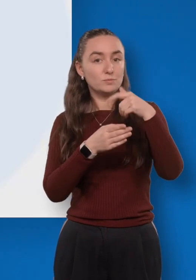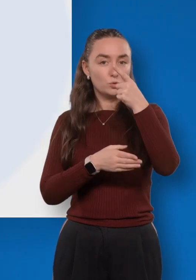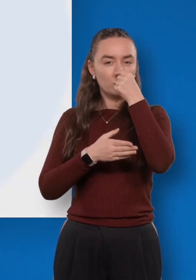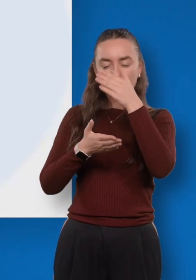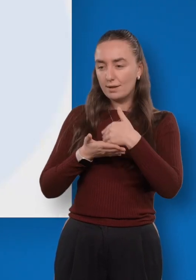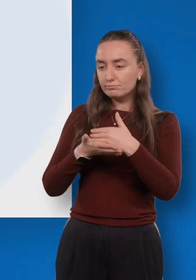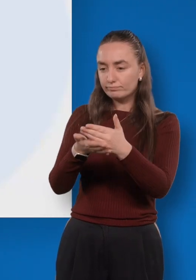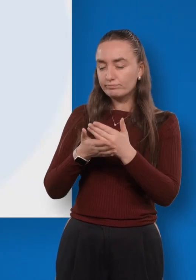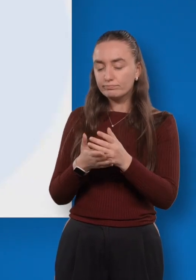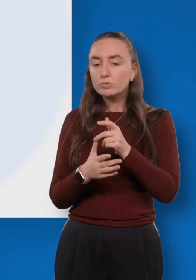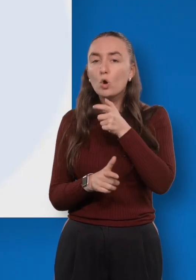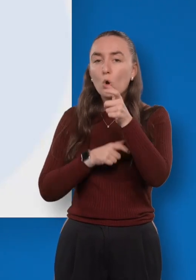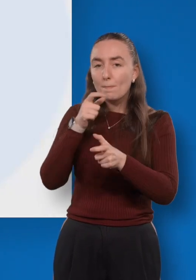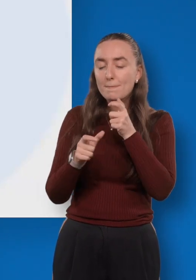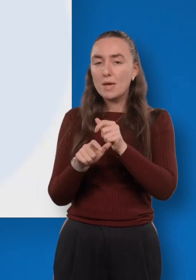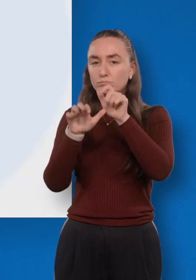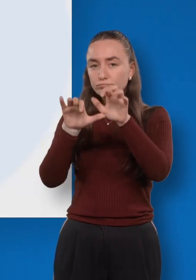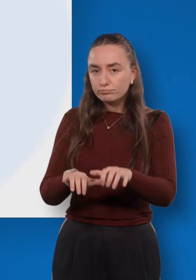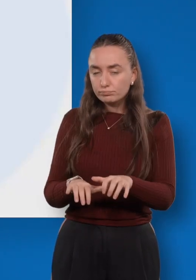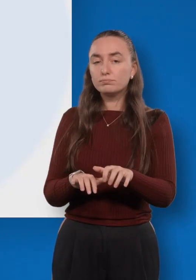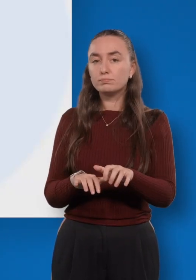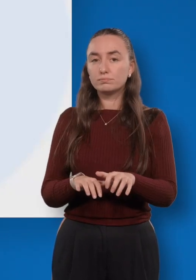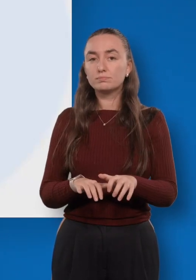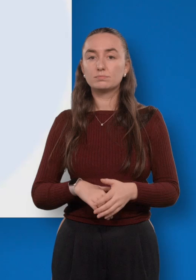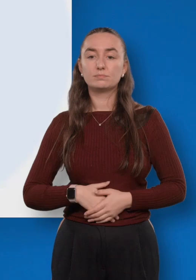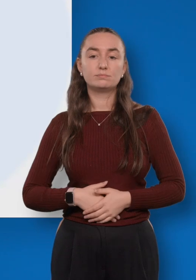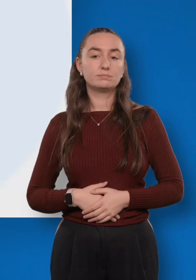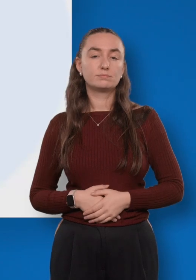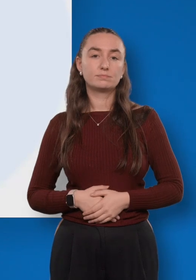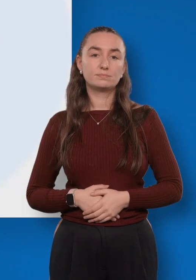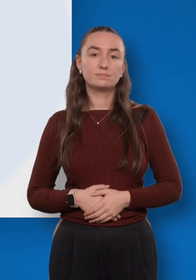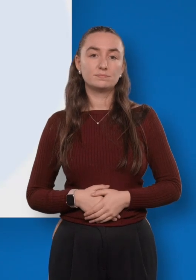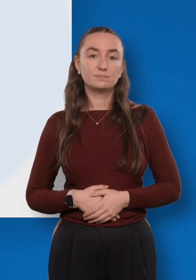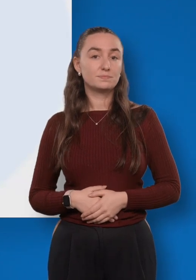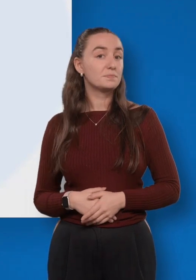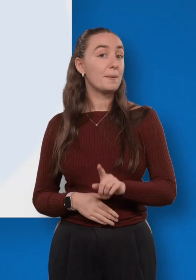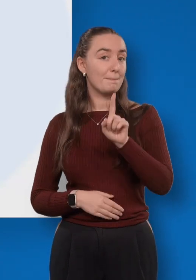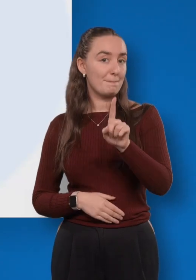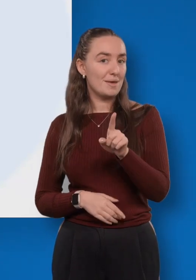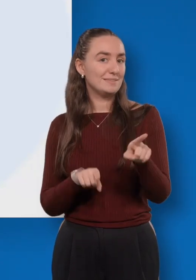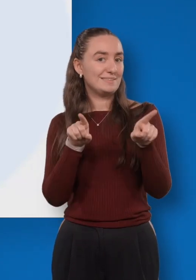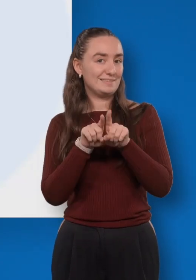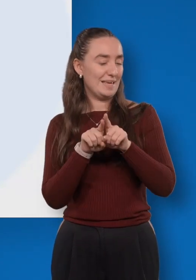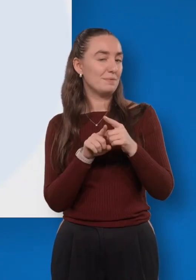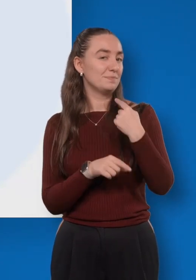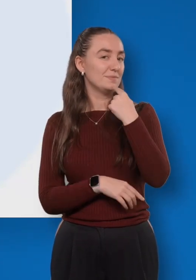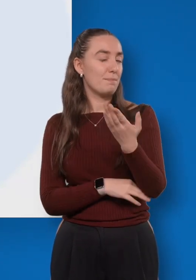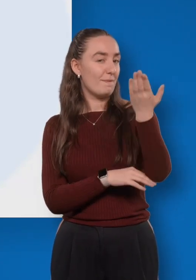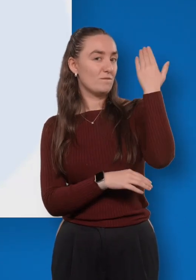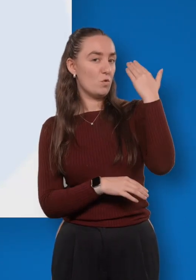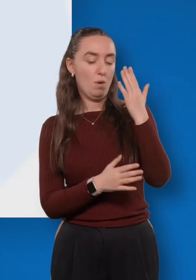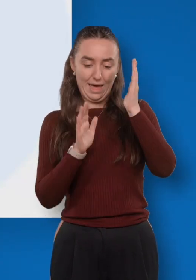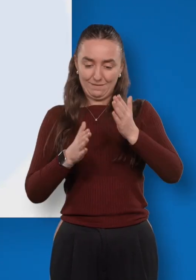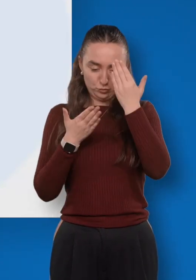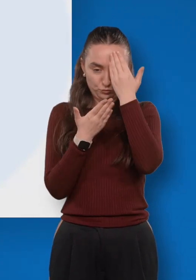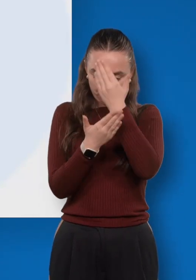exchange and comment. However, again, we highlight that it needs to be